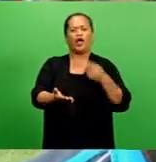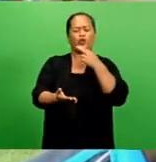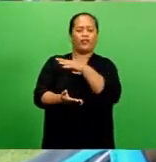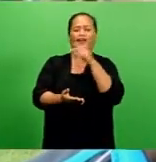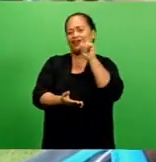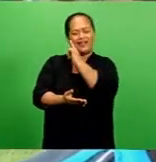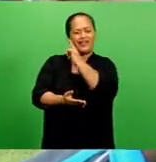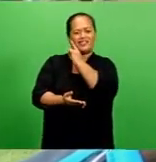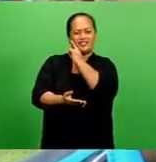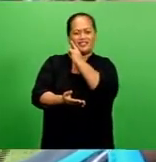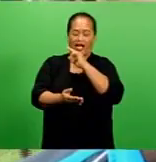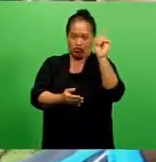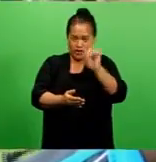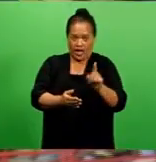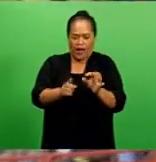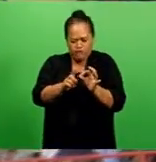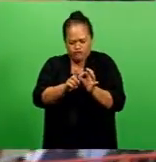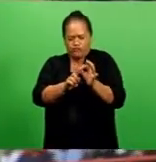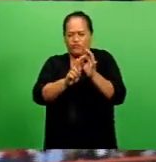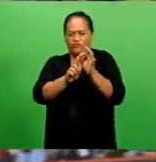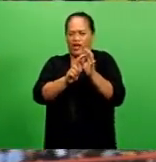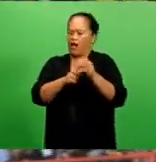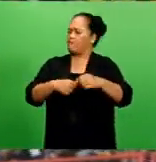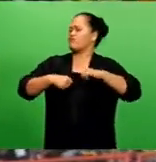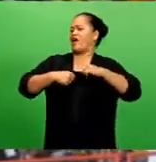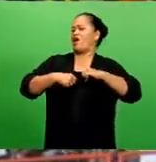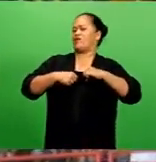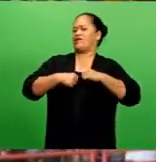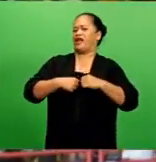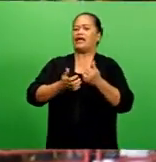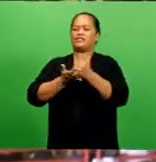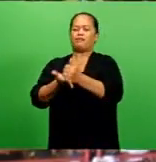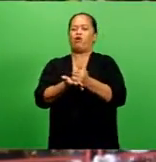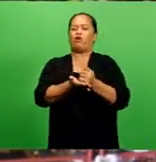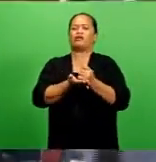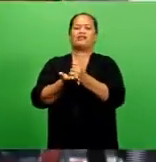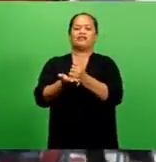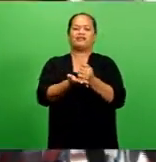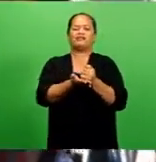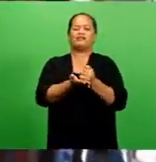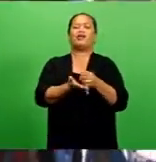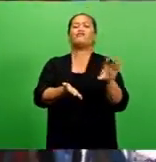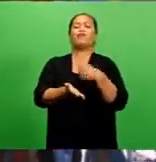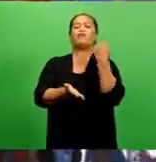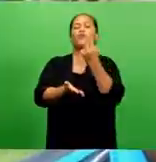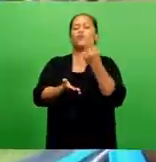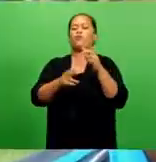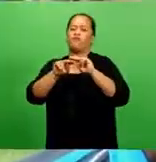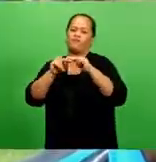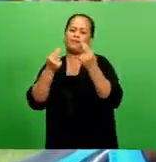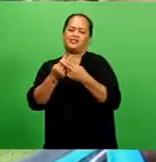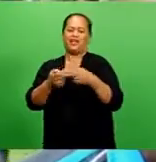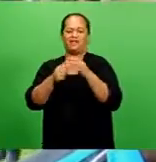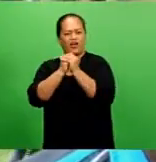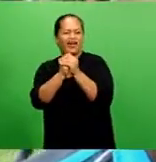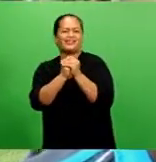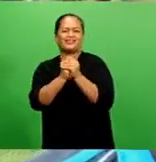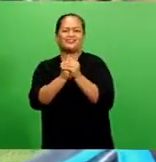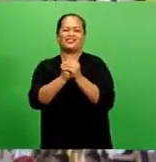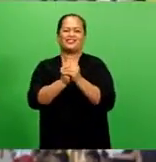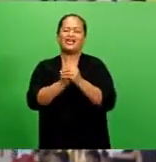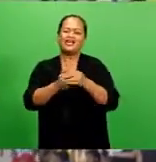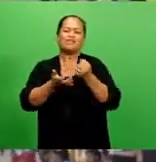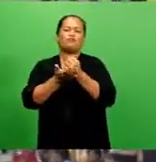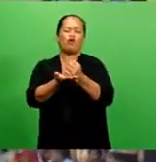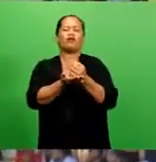and they've improved on that and I'm really proud of it. It was the support from fans and families that pushed the Lions to victory. It was the driving factor behind the win